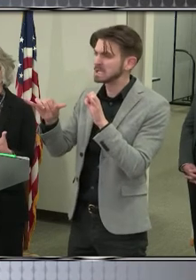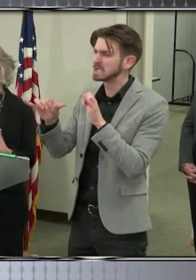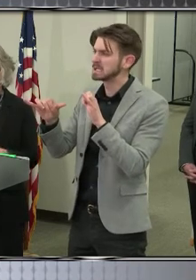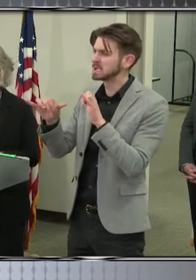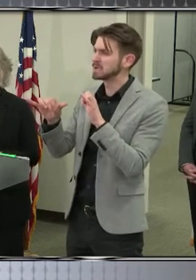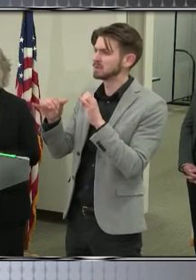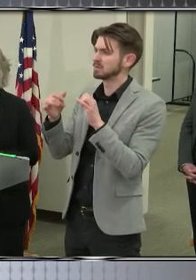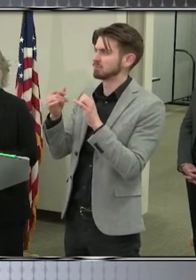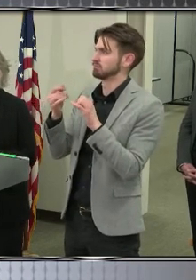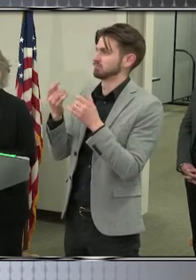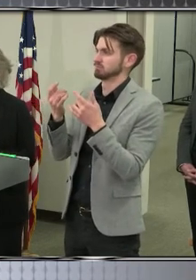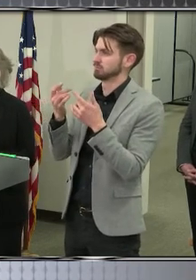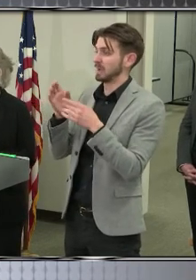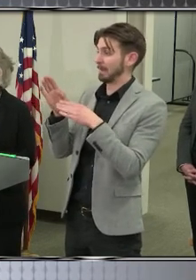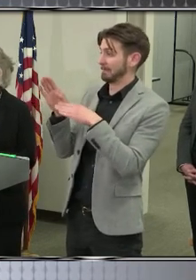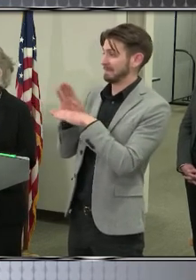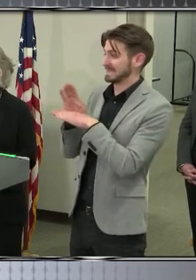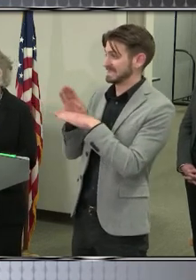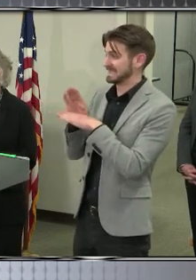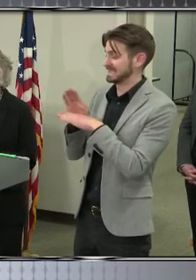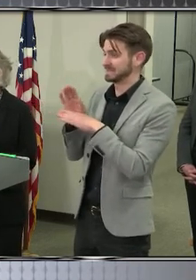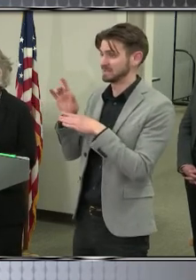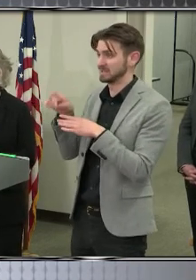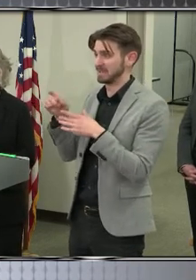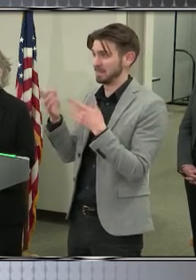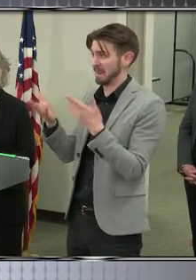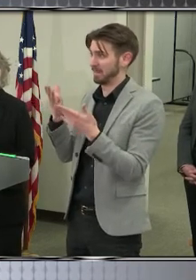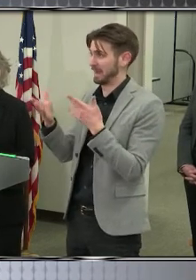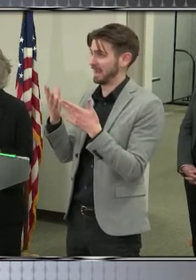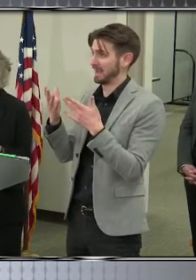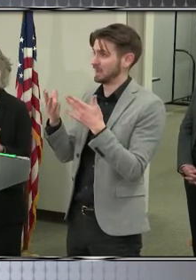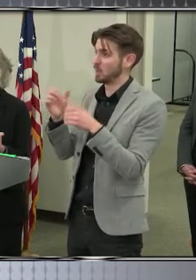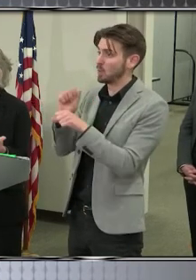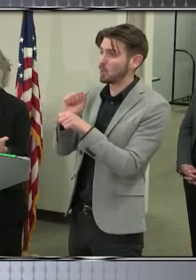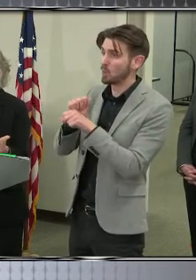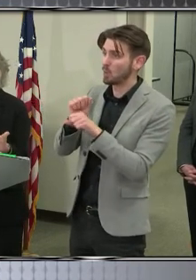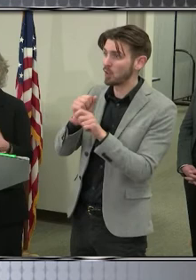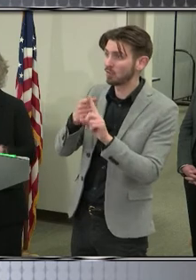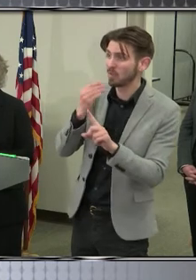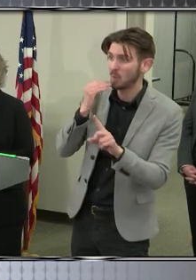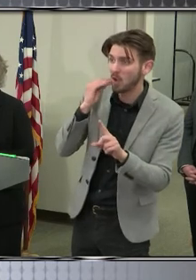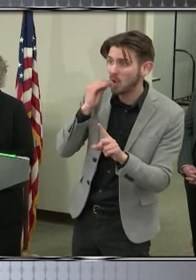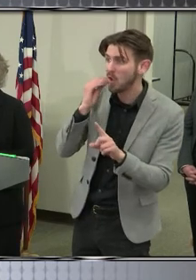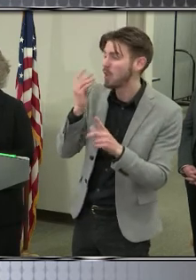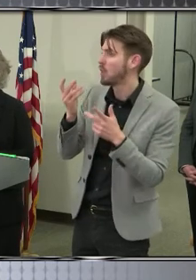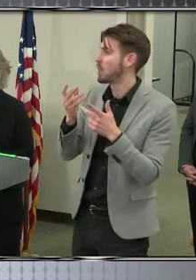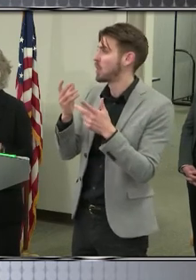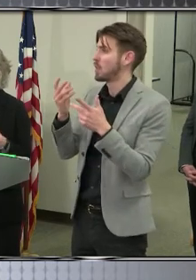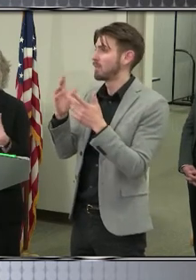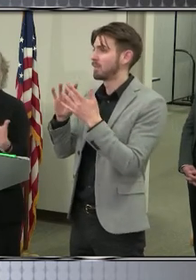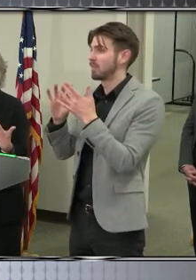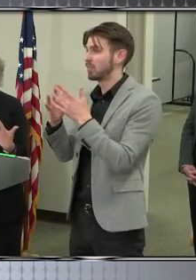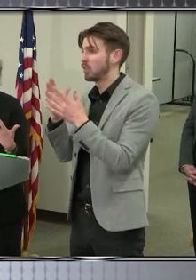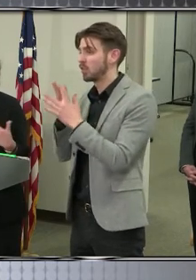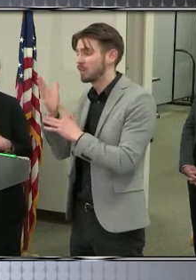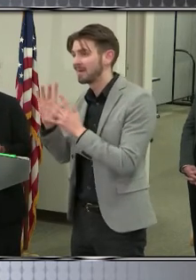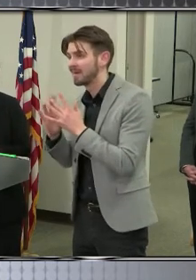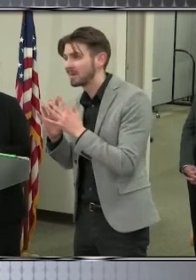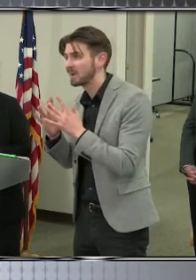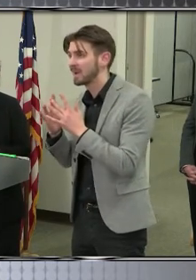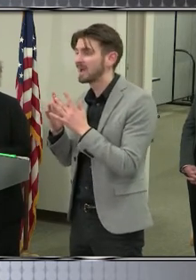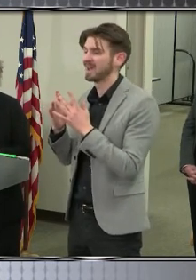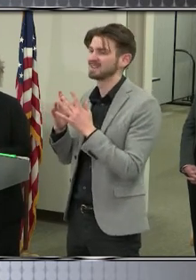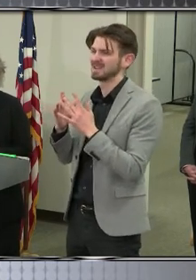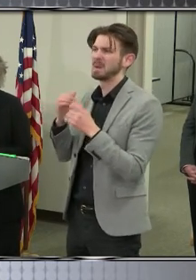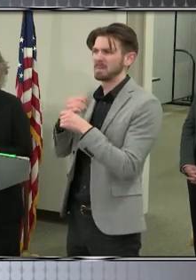that would look like, maybe telecommuting and some other options that will be available, and you'll be needing to talk to your businesses and your own program managers